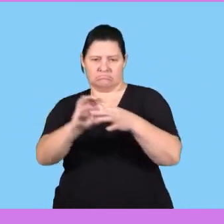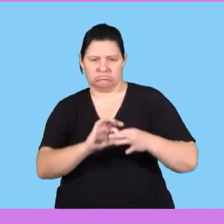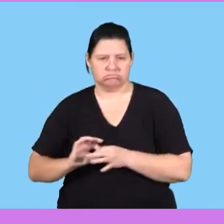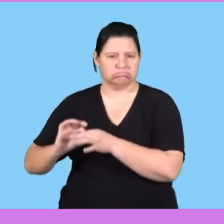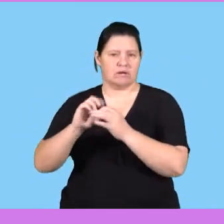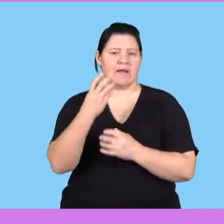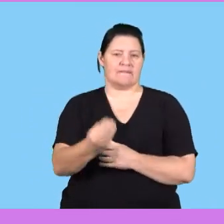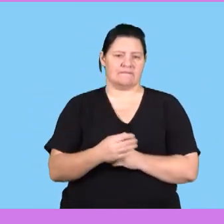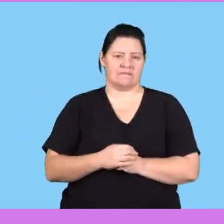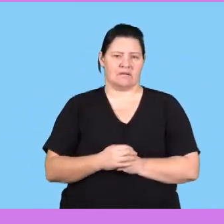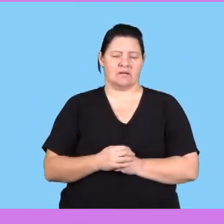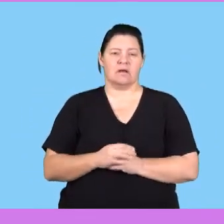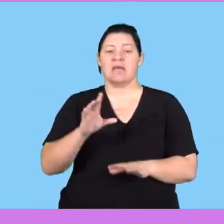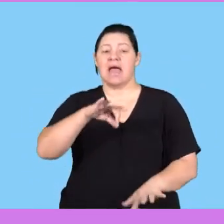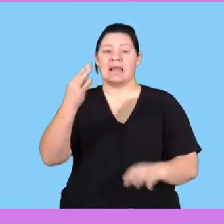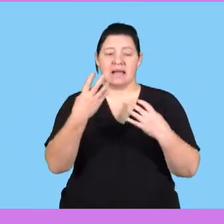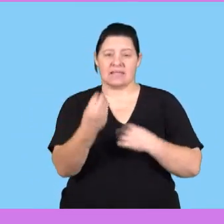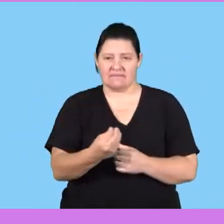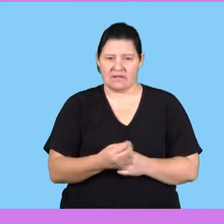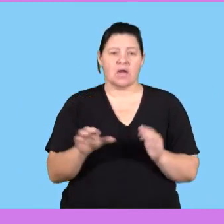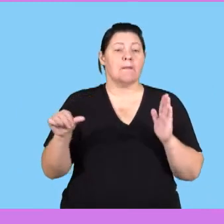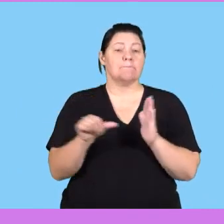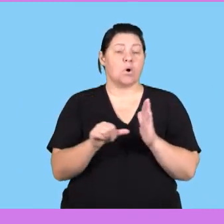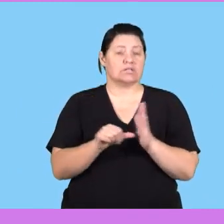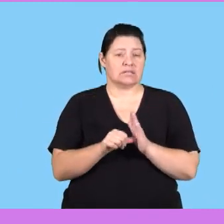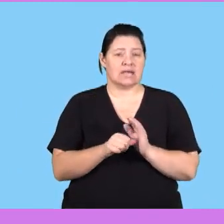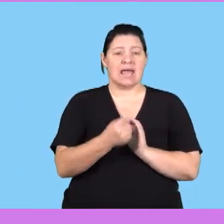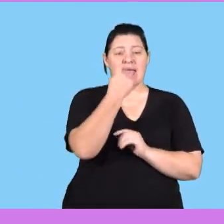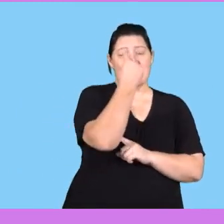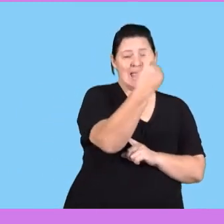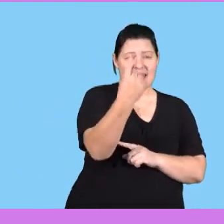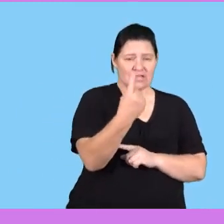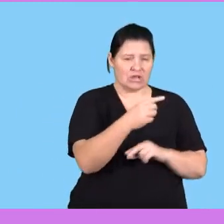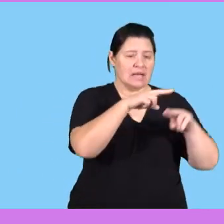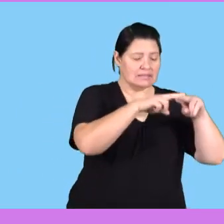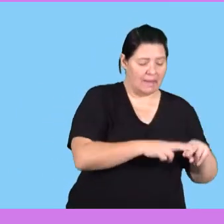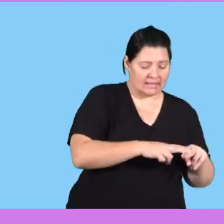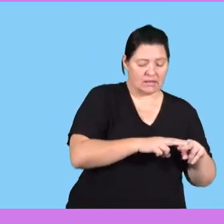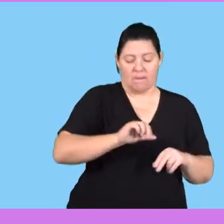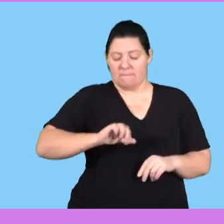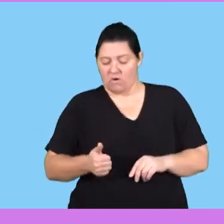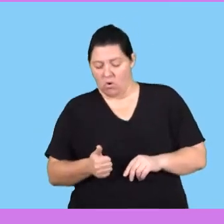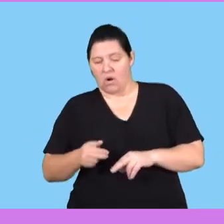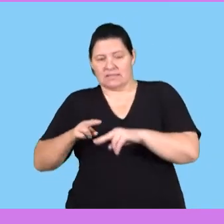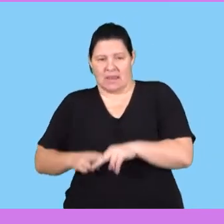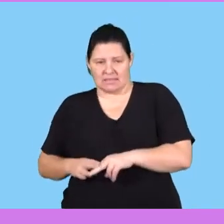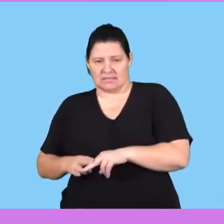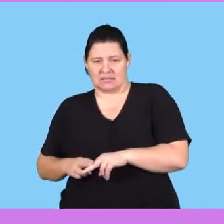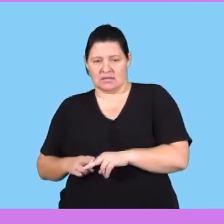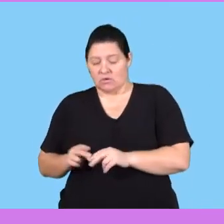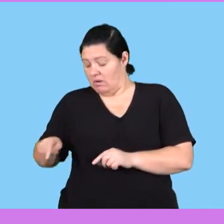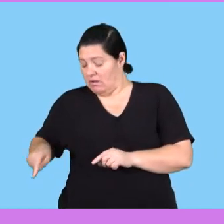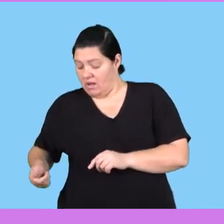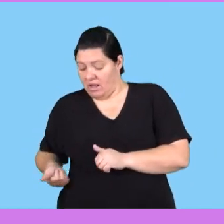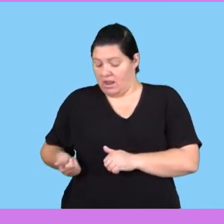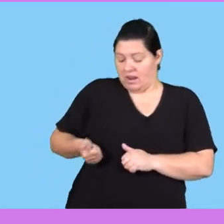where each stage is analyzed, and also important is that each stage is dependent on the one before it.